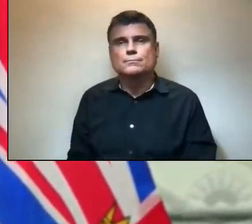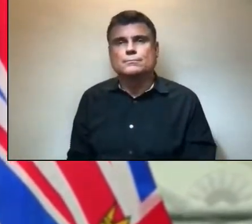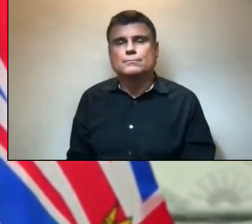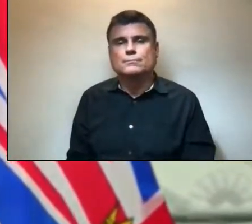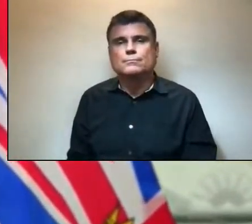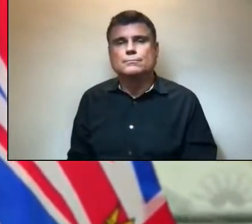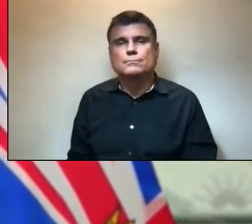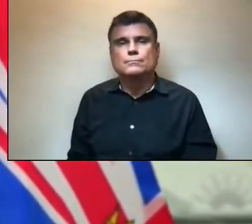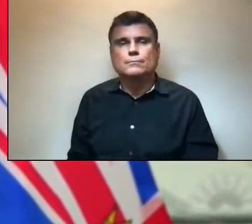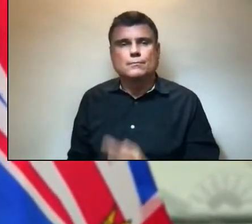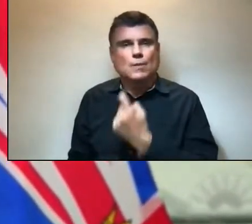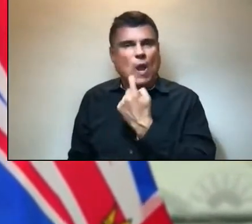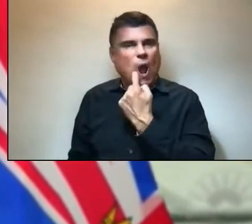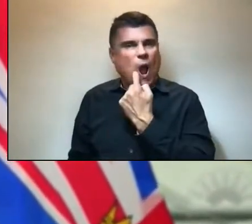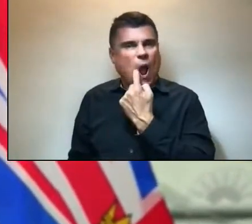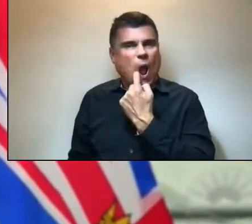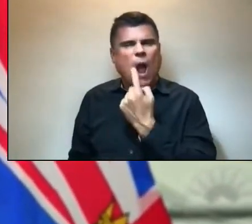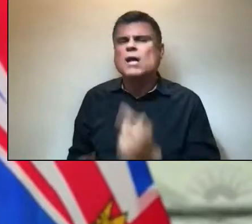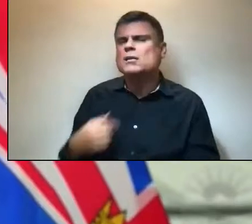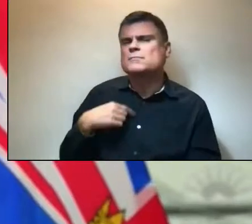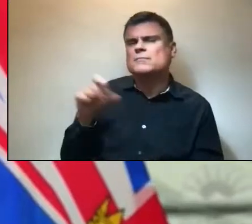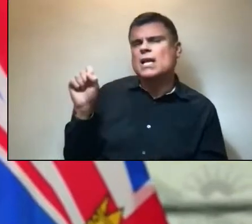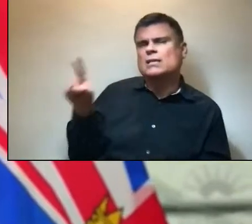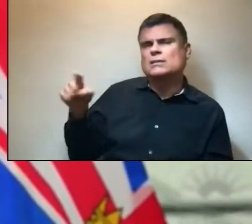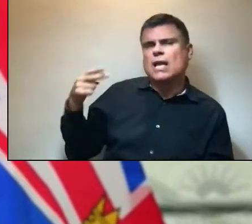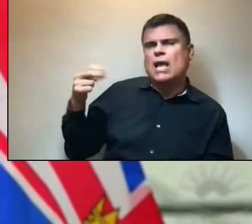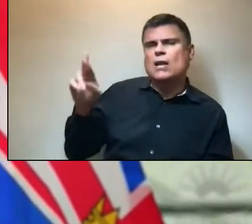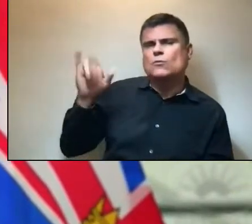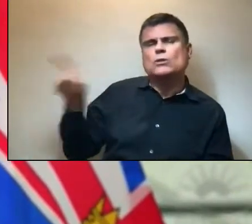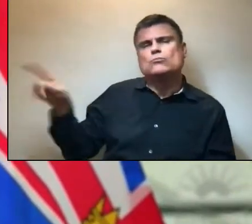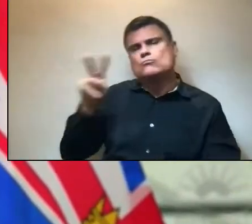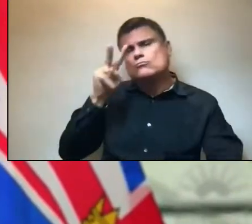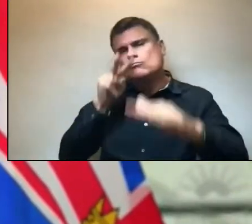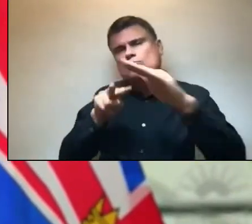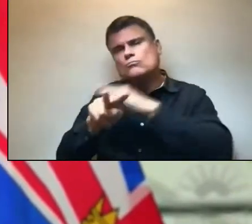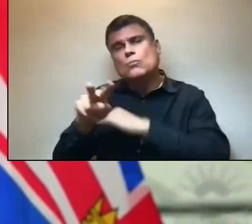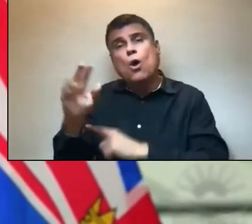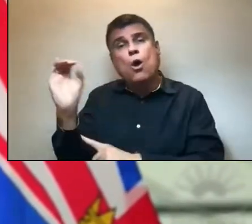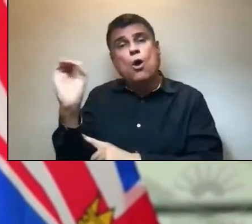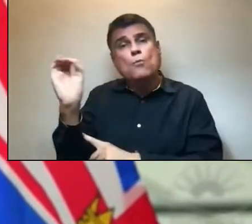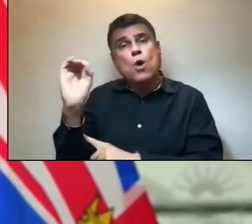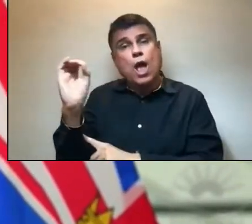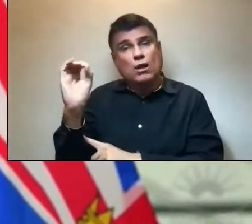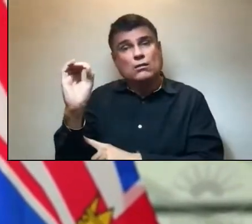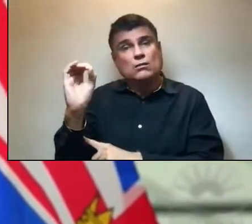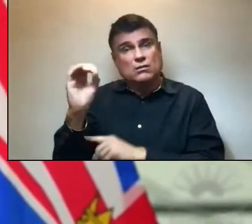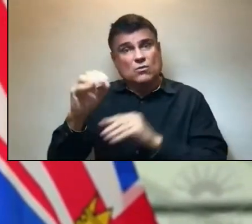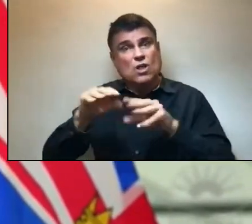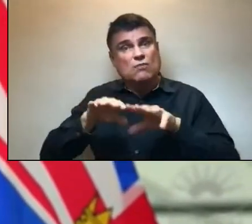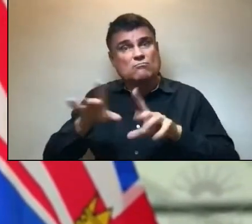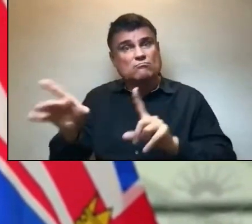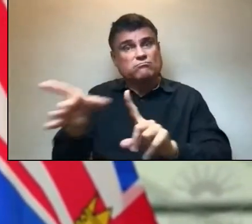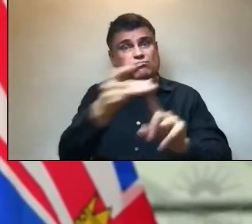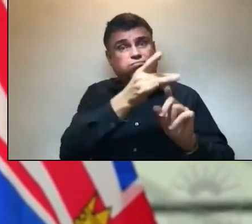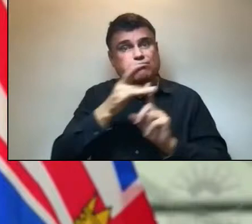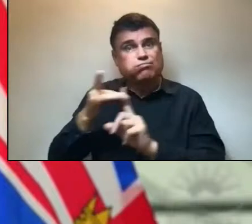to be the dominant strain in British Columbia? And just picking up on what Richard asked with regards to